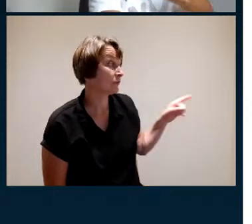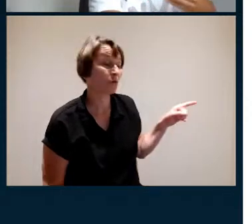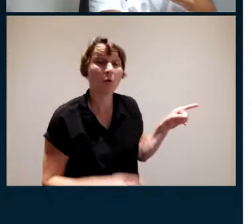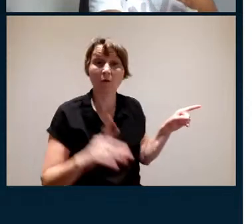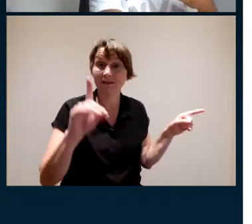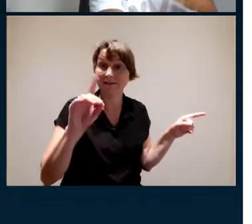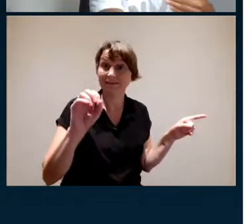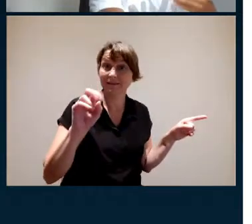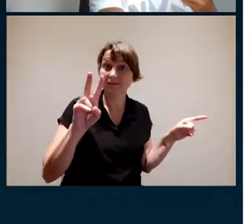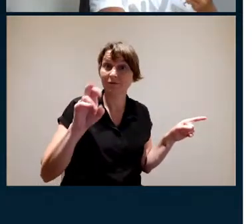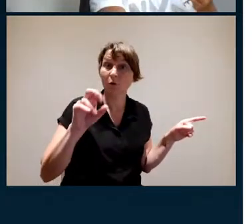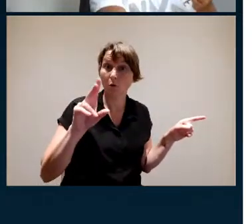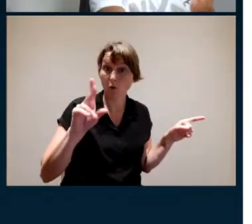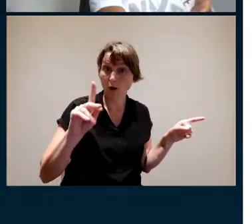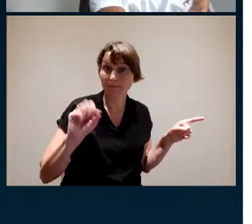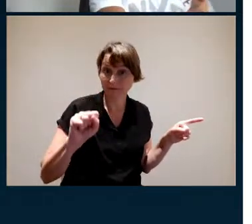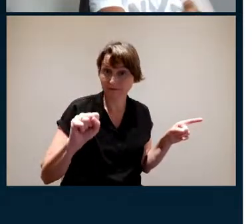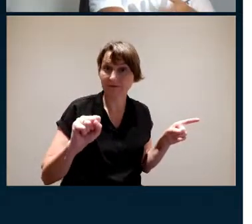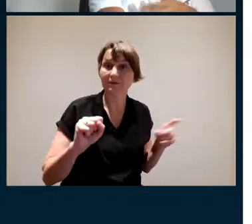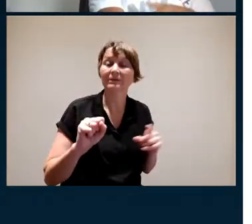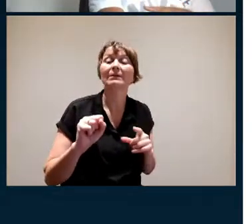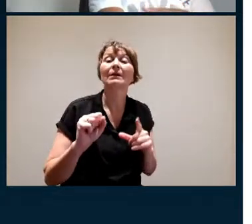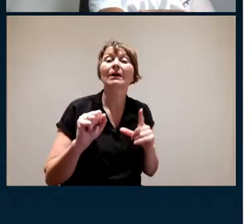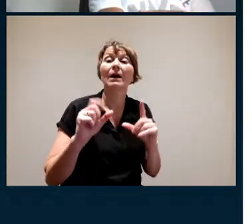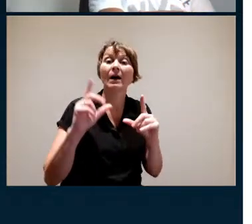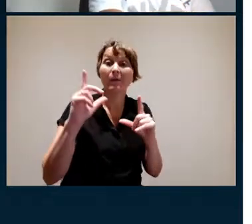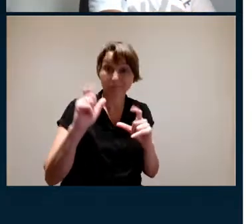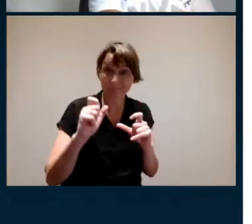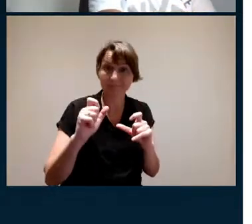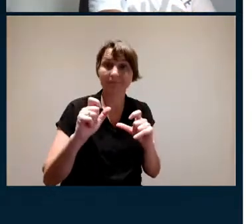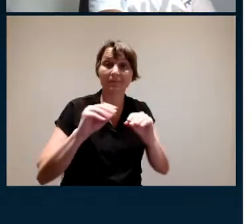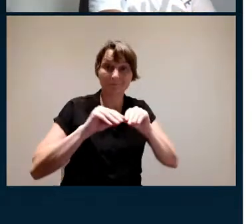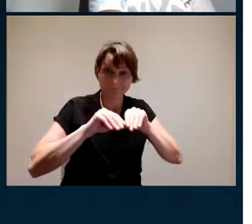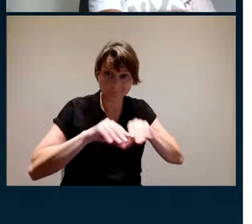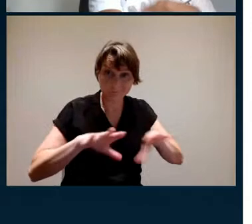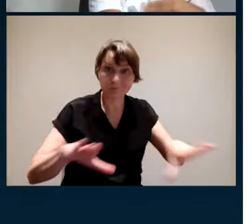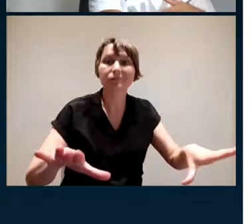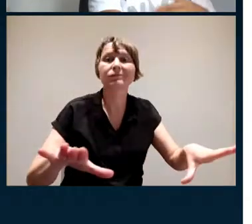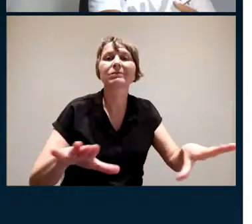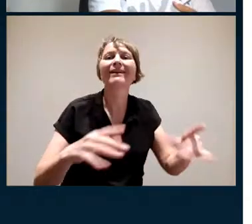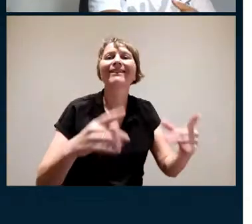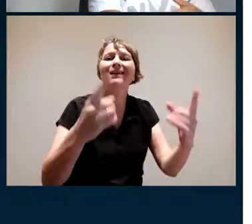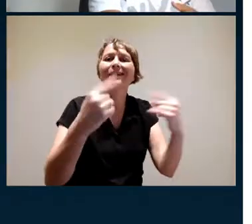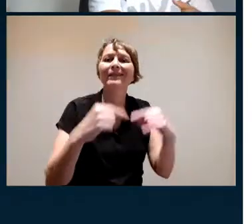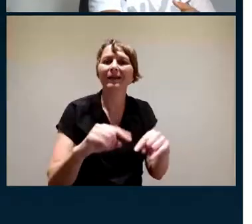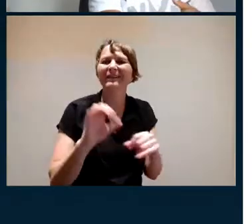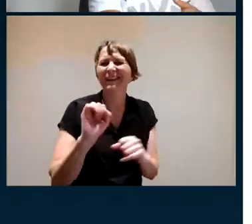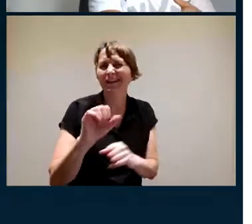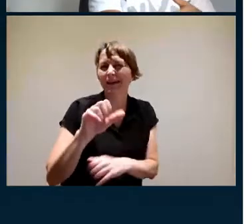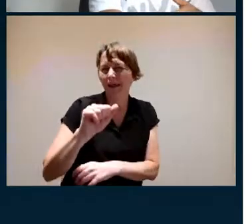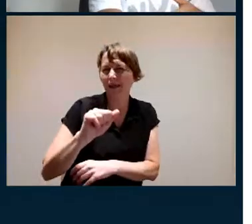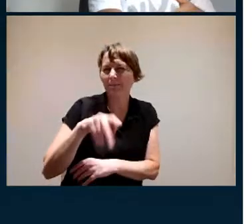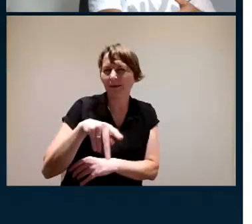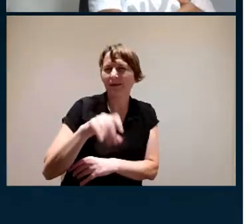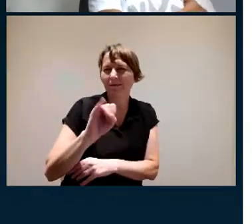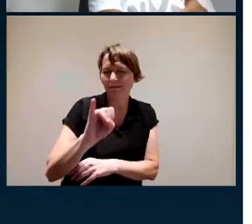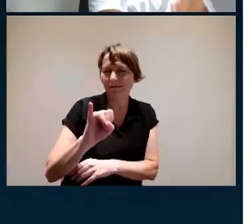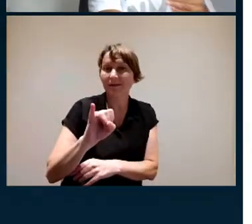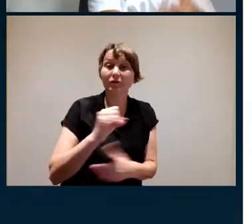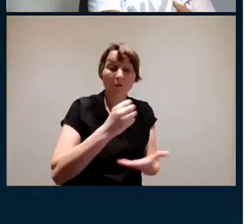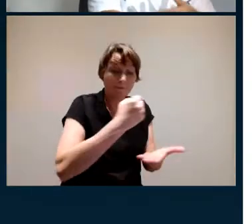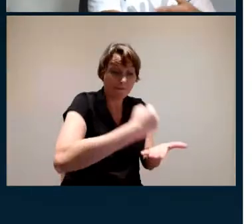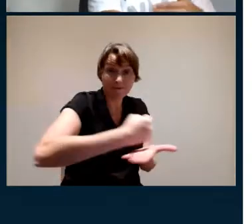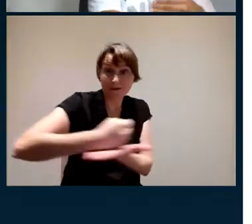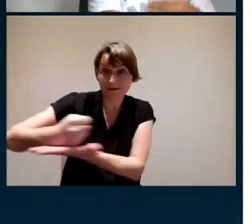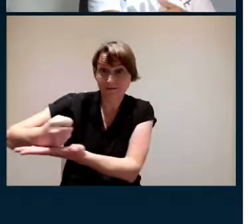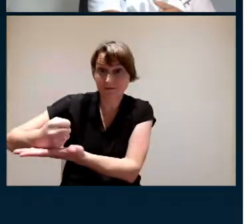extension, and the extension invokes API, HTTP endpoint, and after successful validation, then